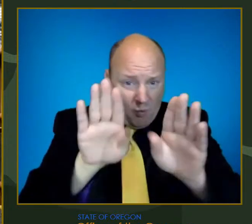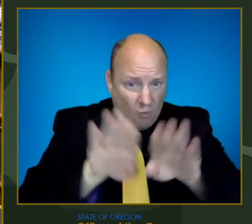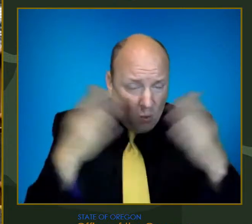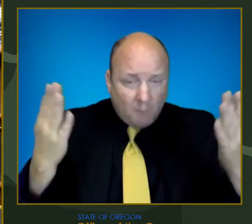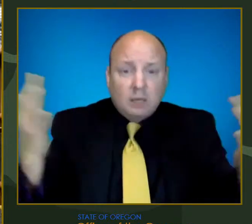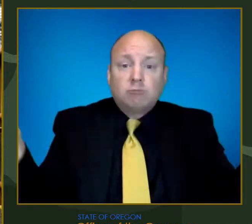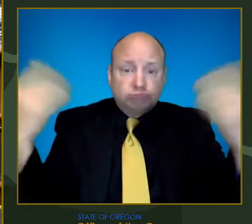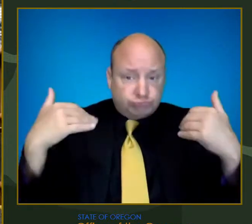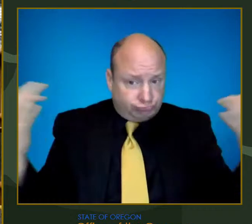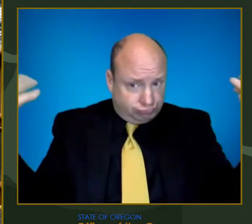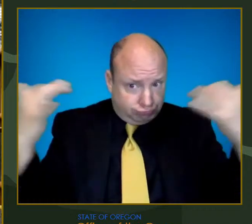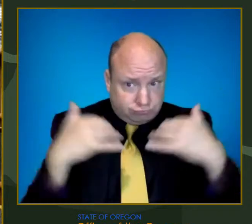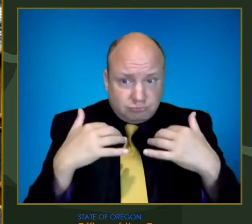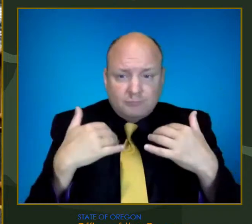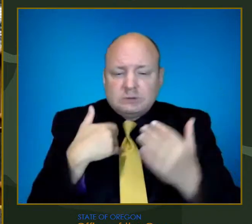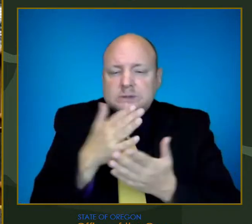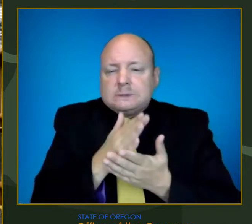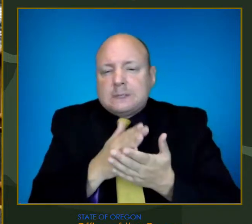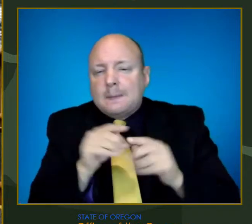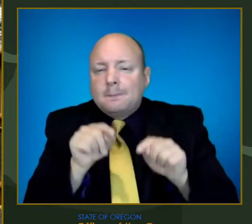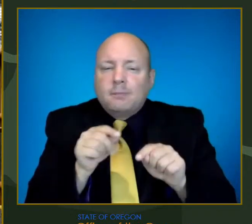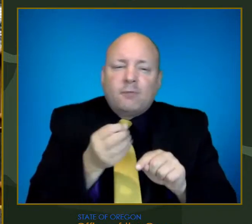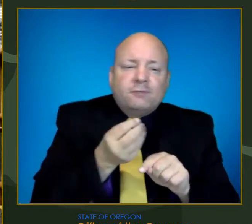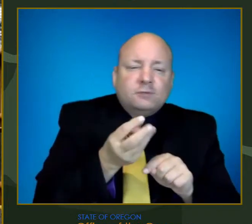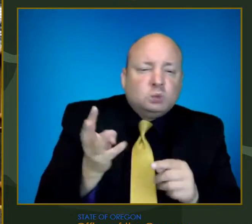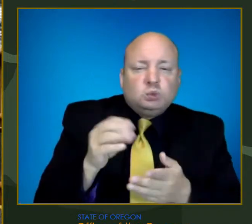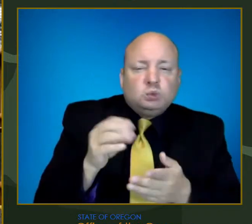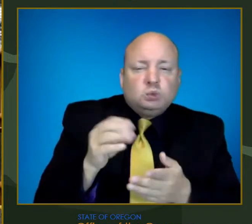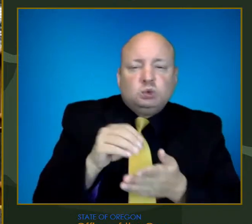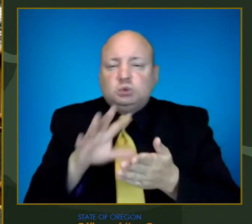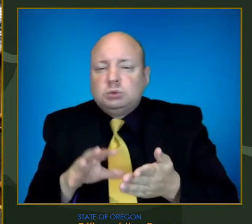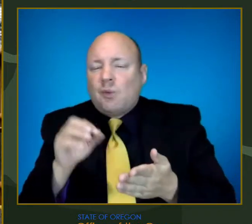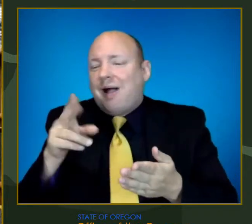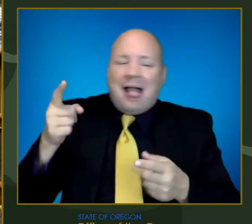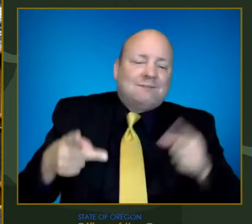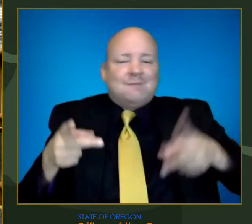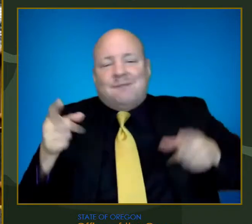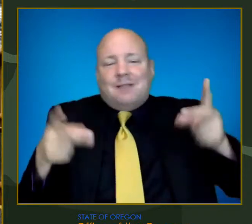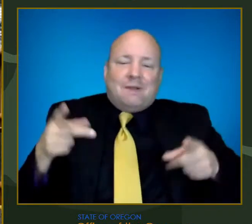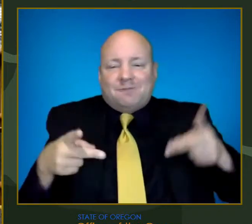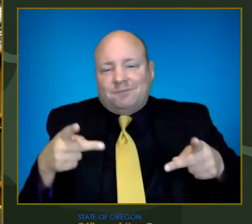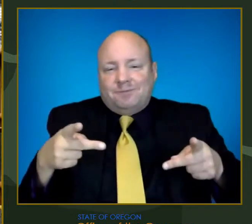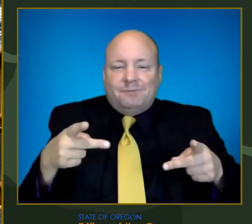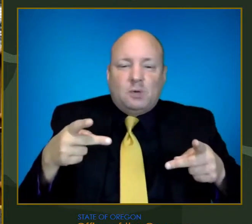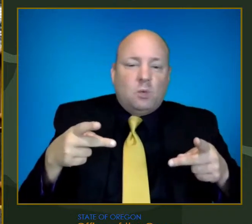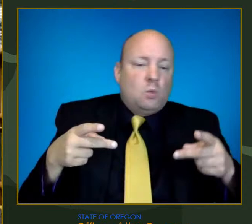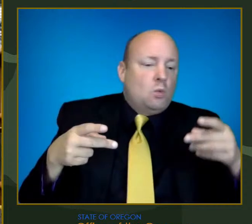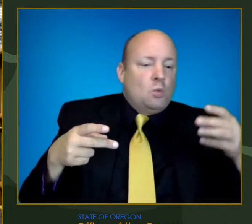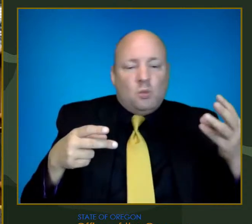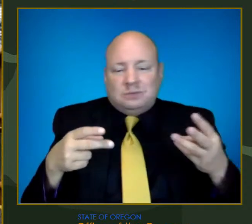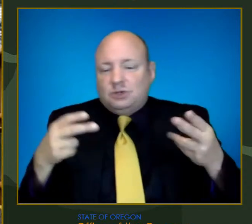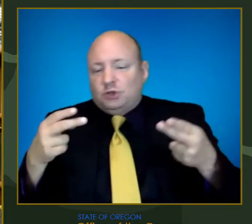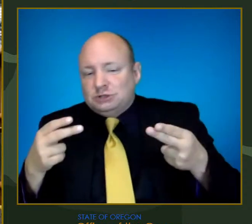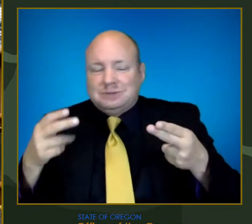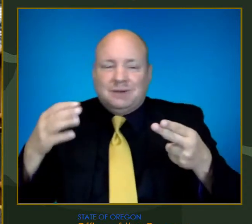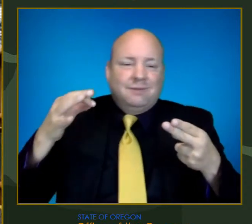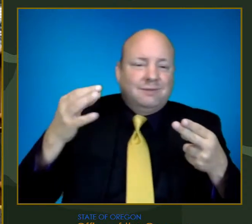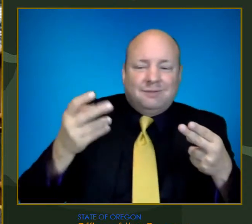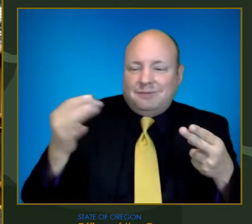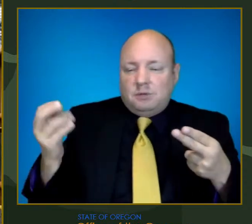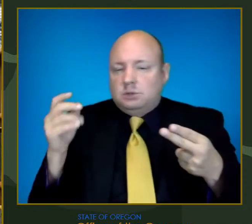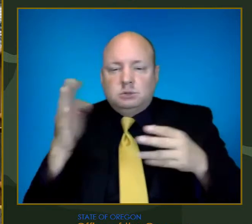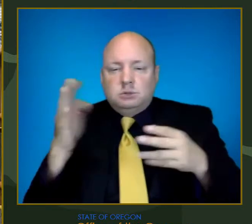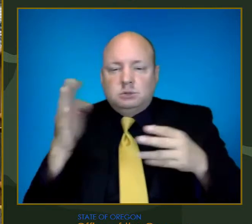their students on a limited number of days per week. Many of our schools in Oregon served all of their students on a daily basis last